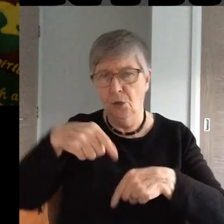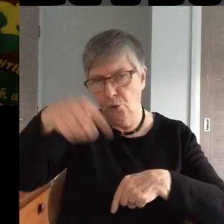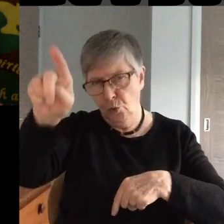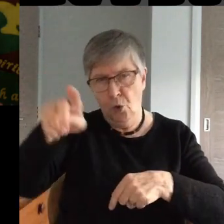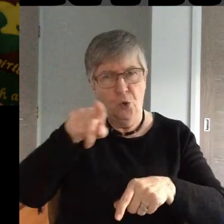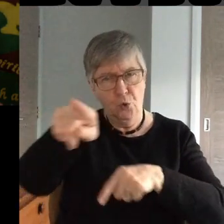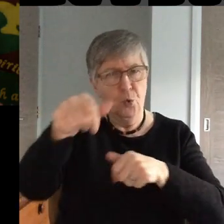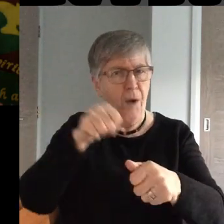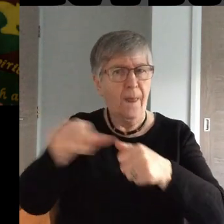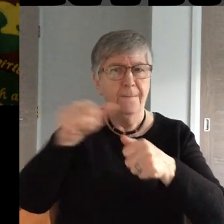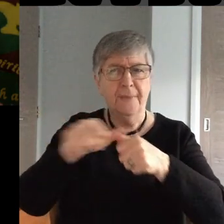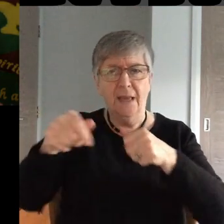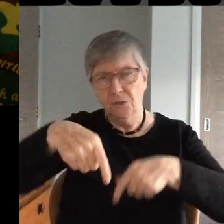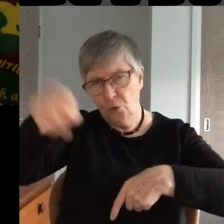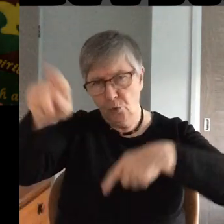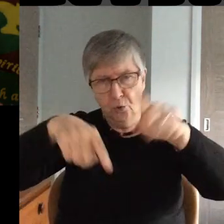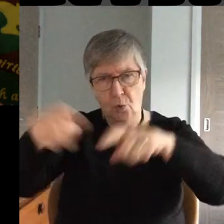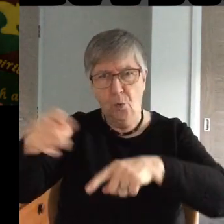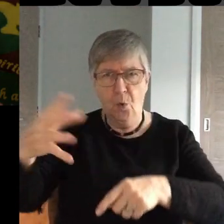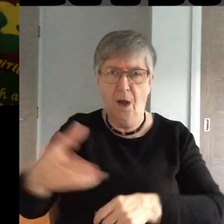best.